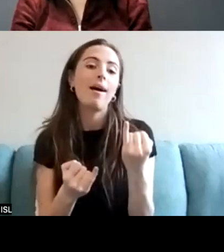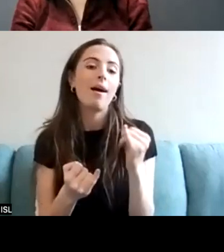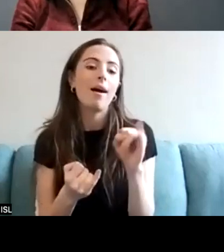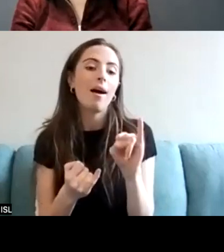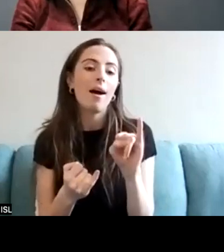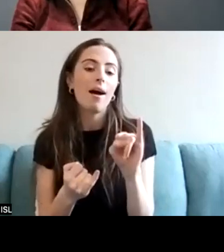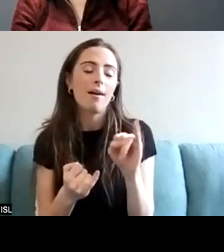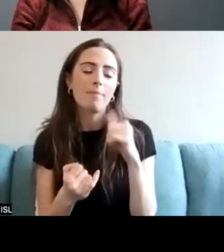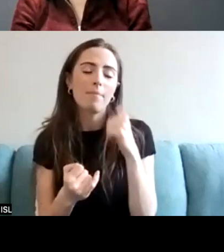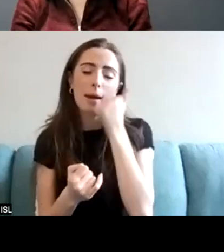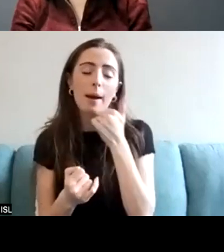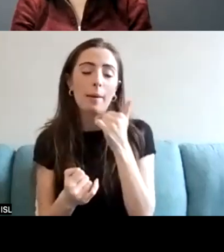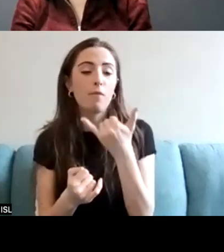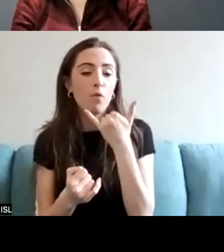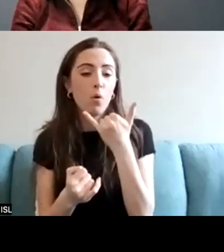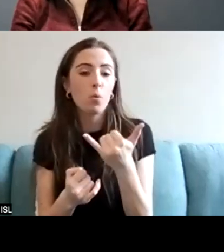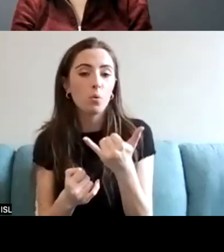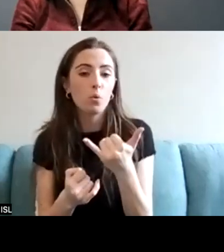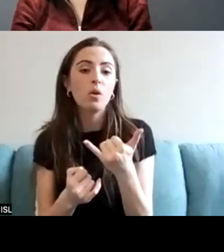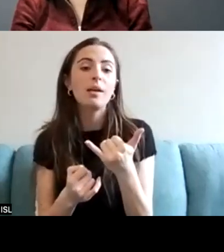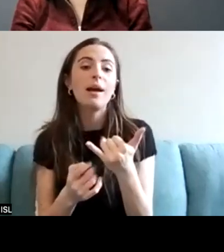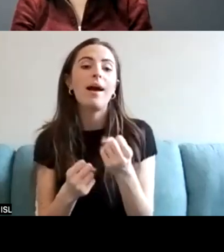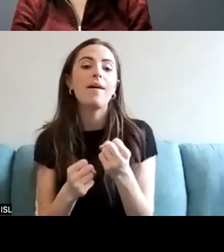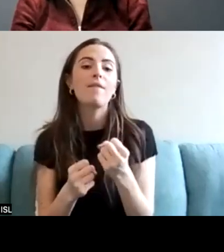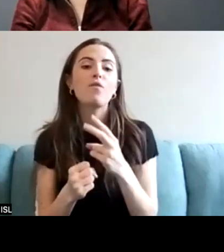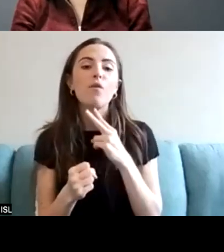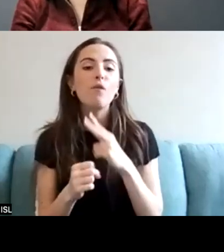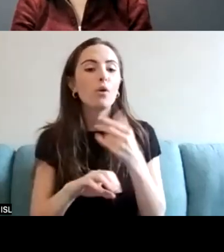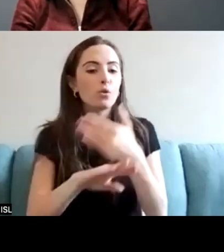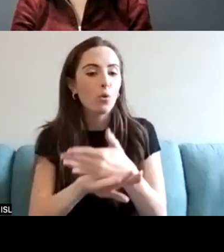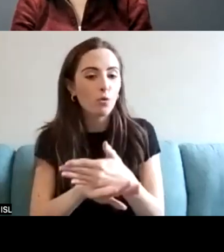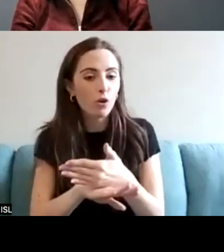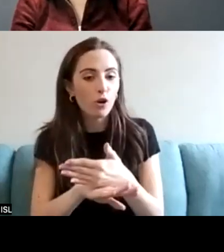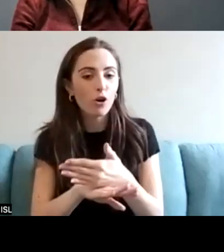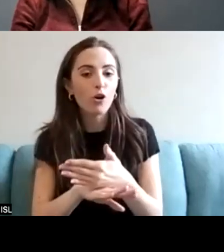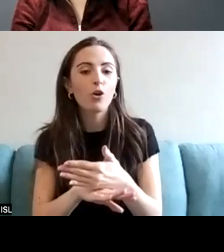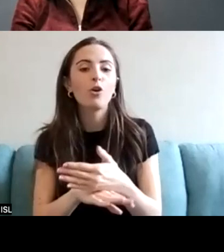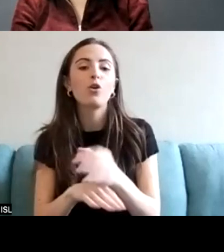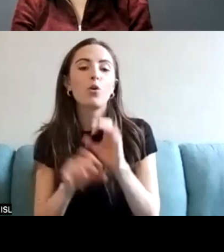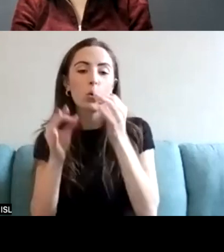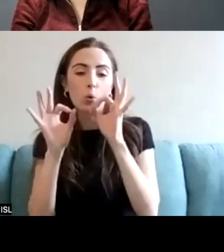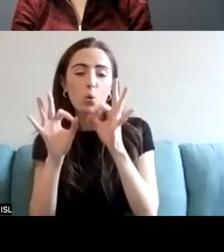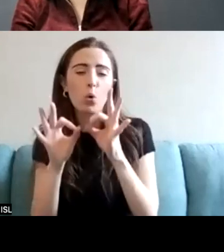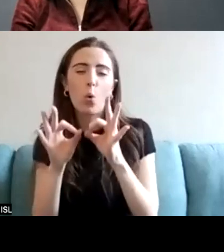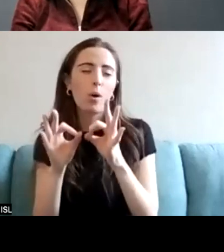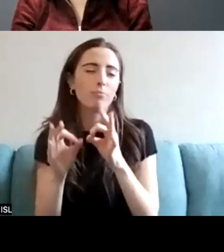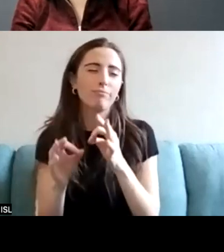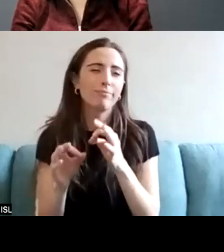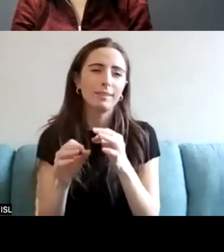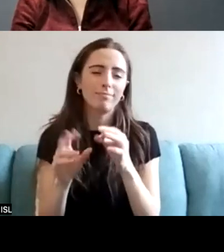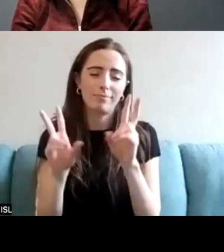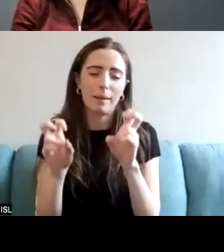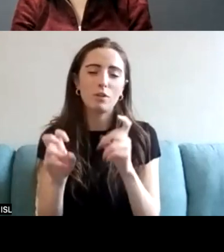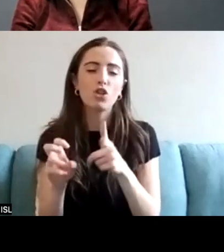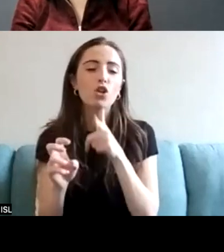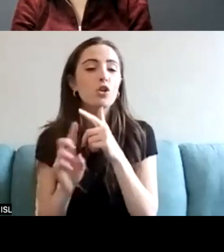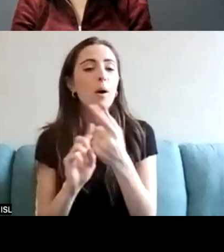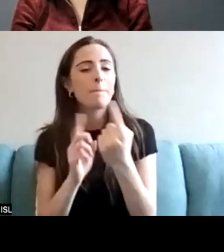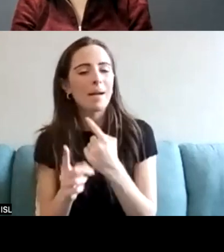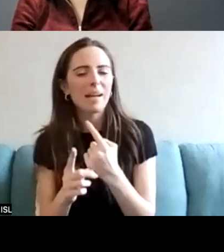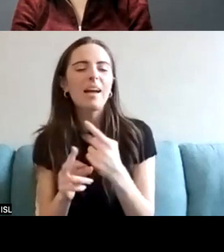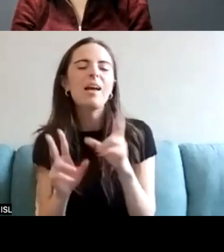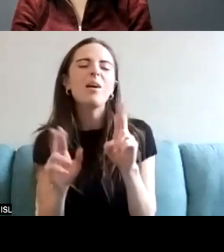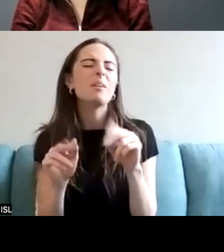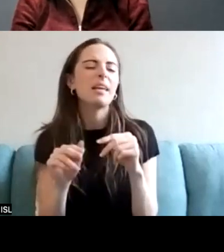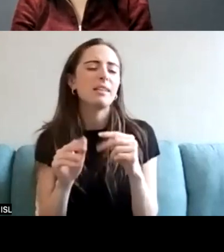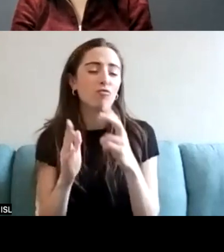called VoiceOver. It'll be in your settings. It's called TalkBack on Google. We can throw these in notes after the meeting if people